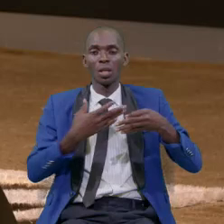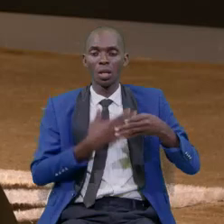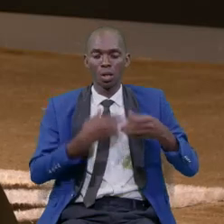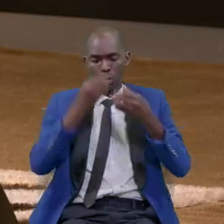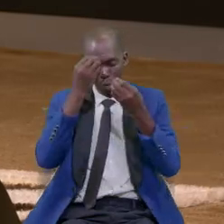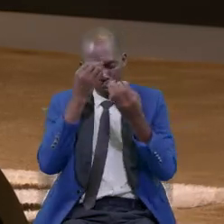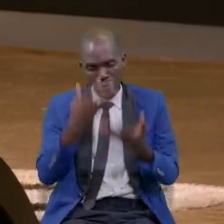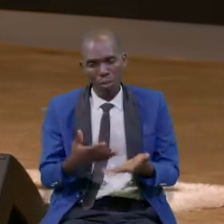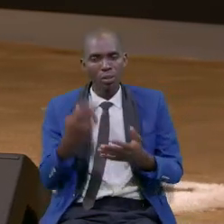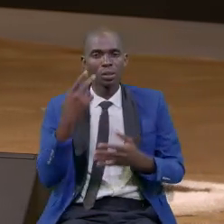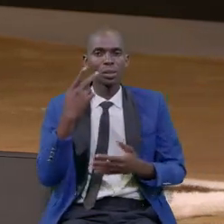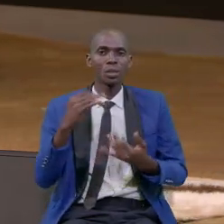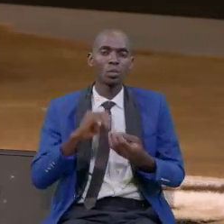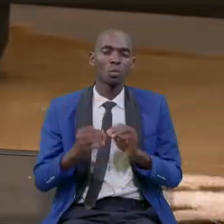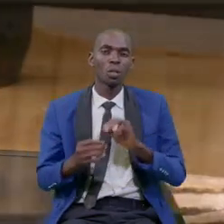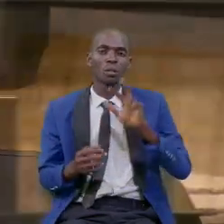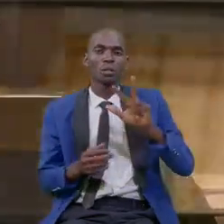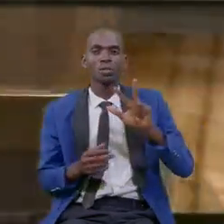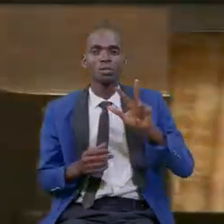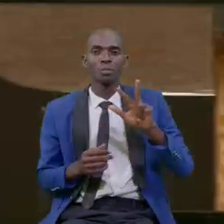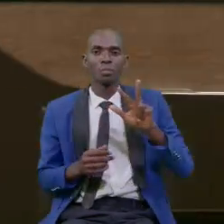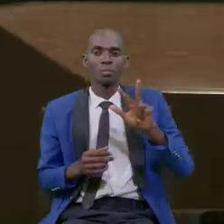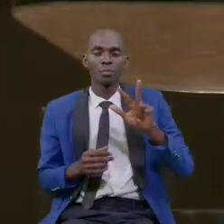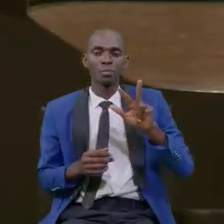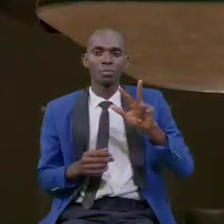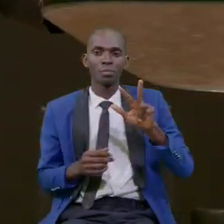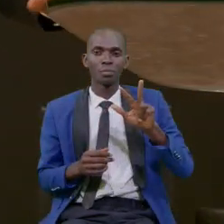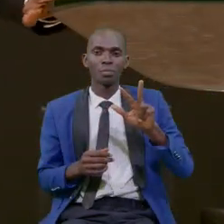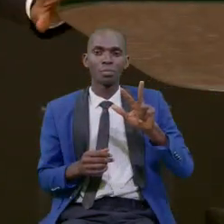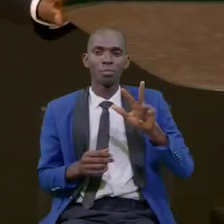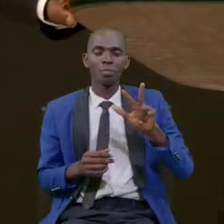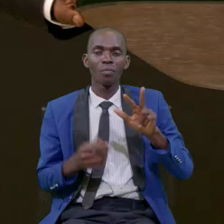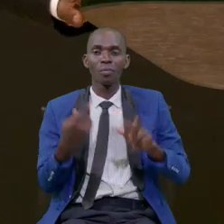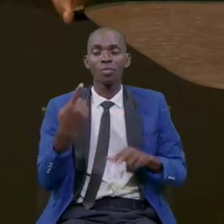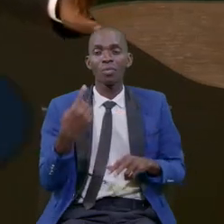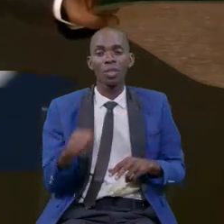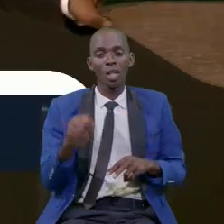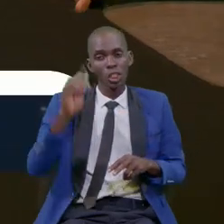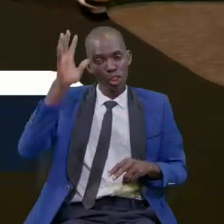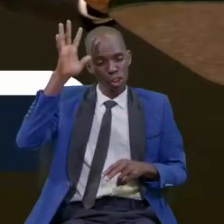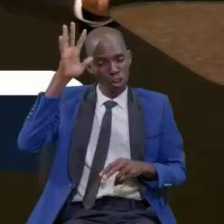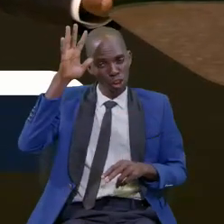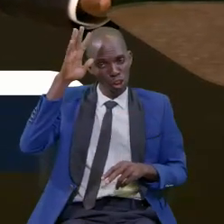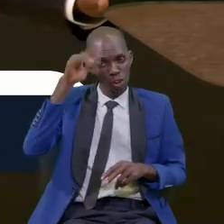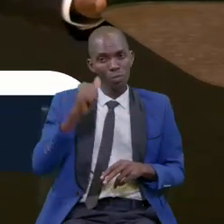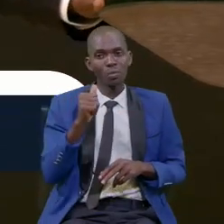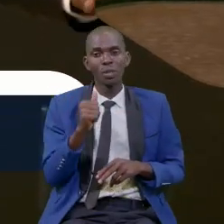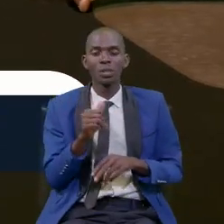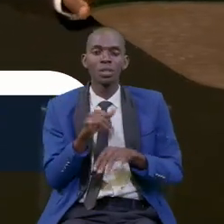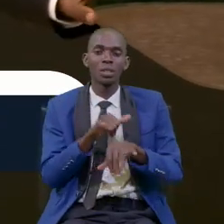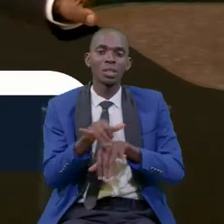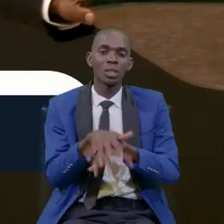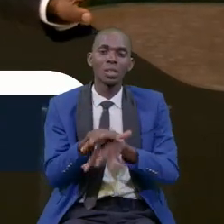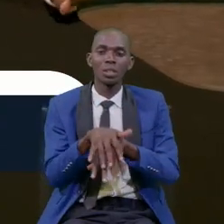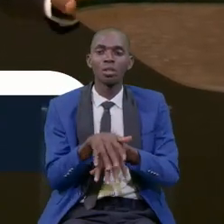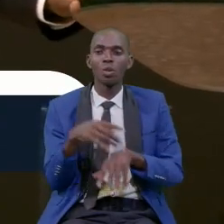We're looking at number three here. Number three, we're looking at the reprobate hypocrites who